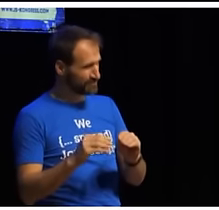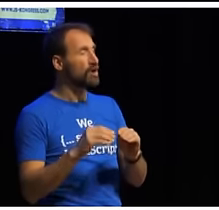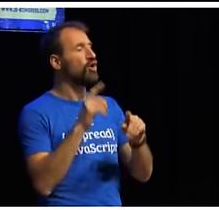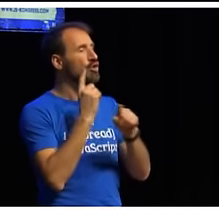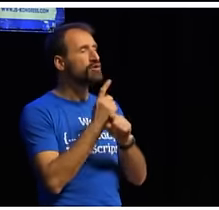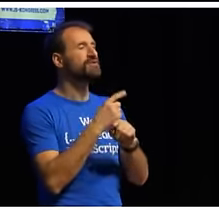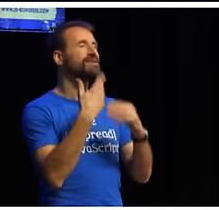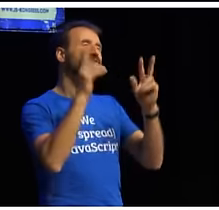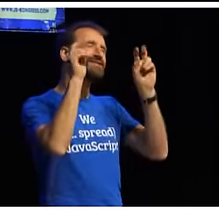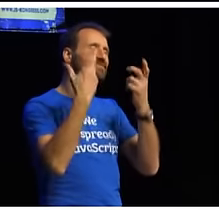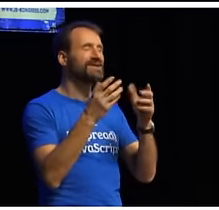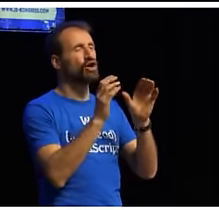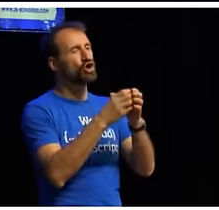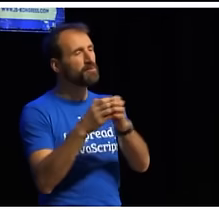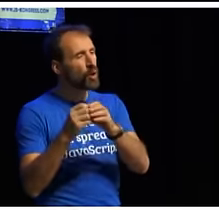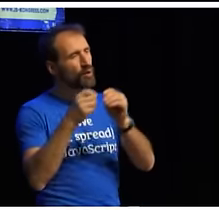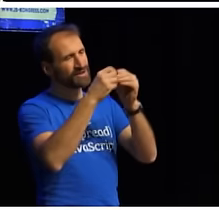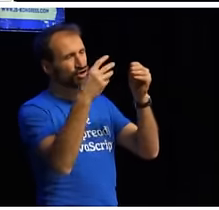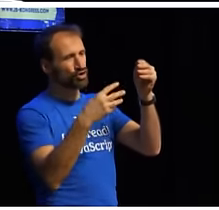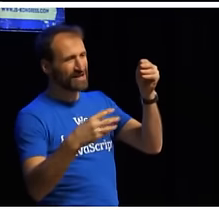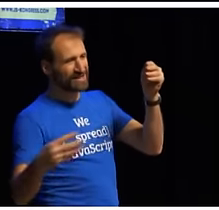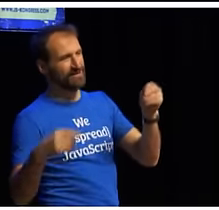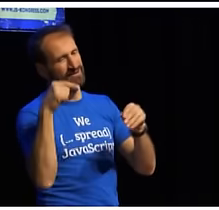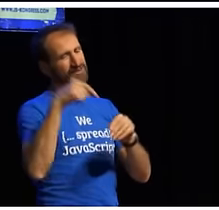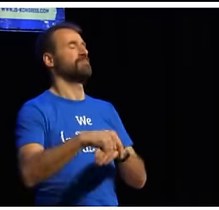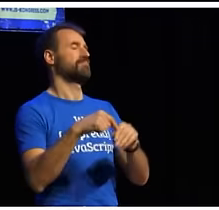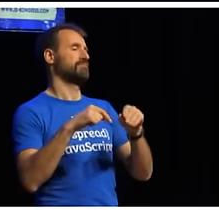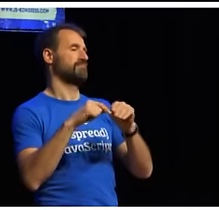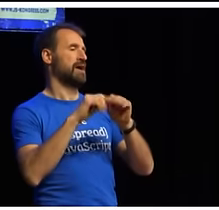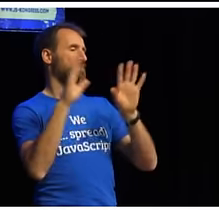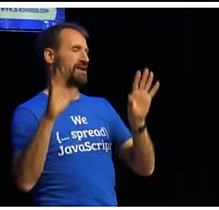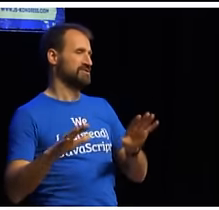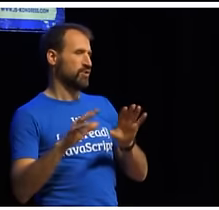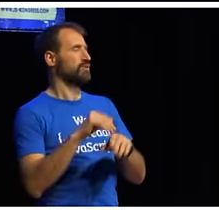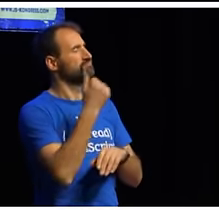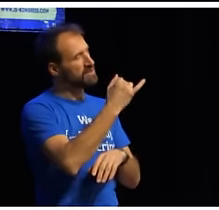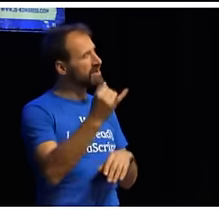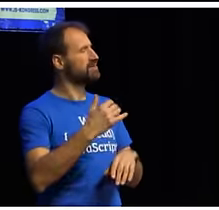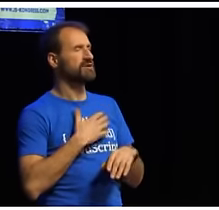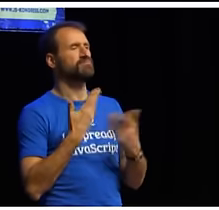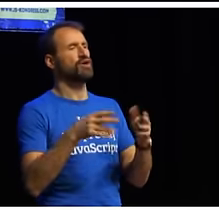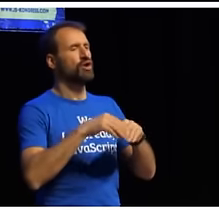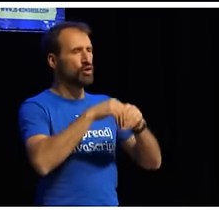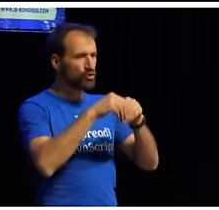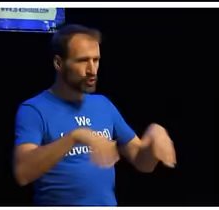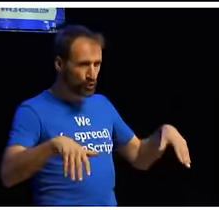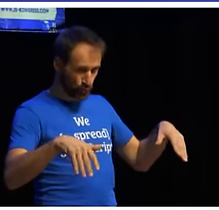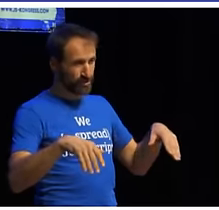our application. So every application has some sort of root component and multiple child components